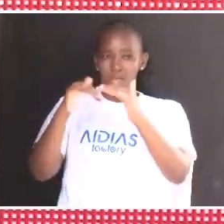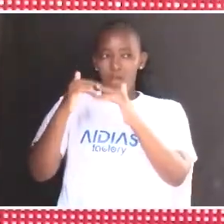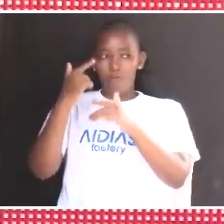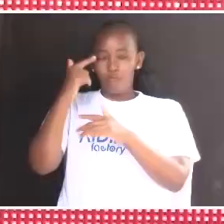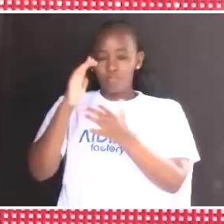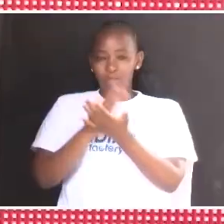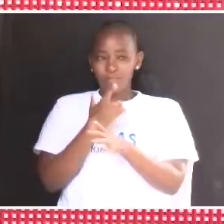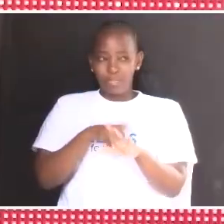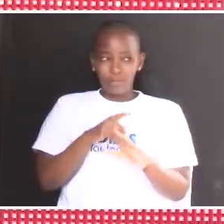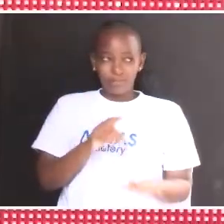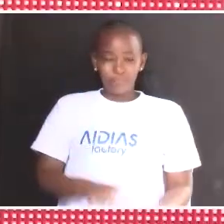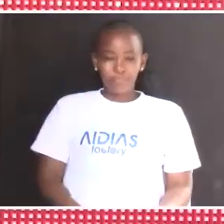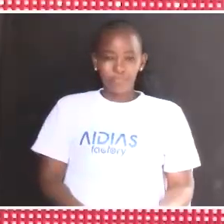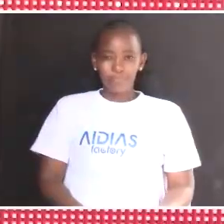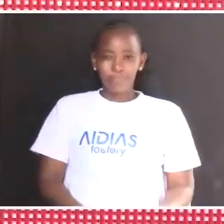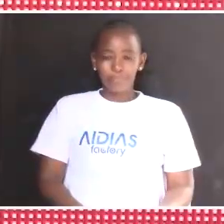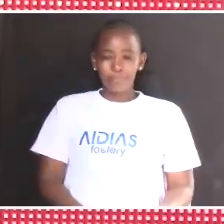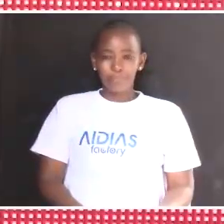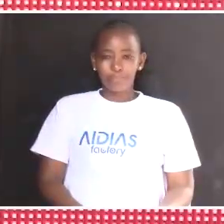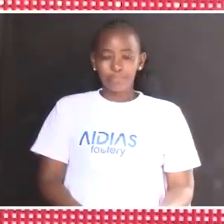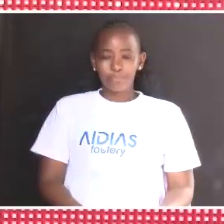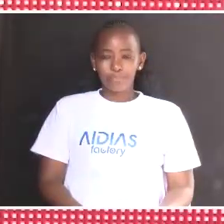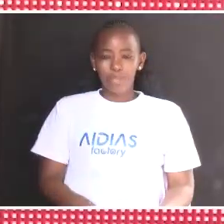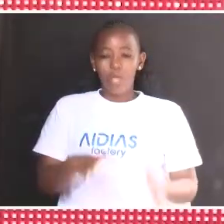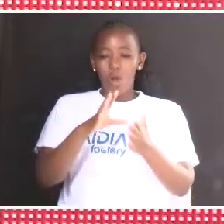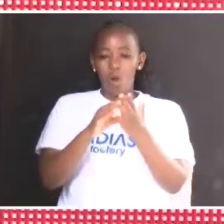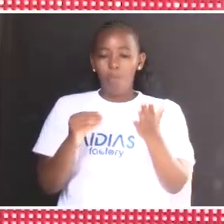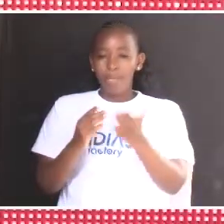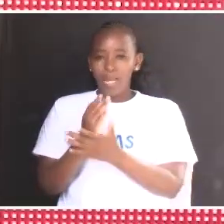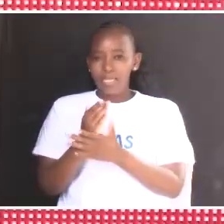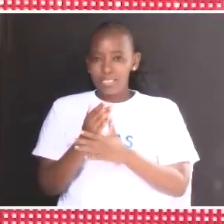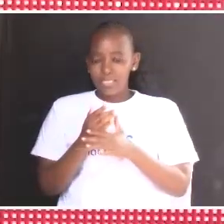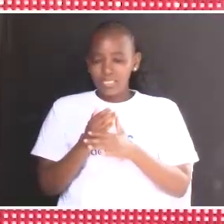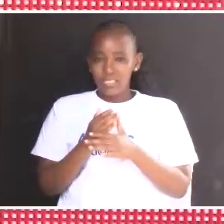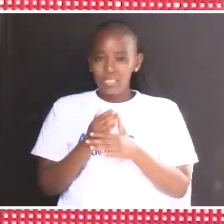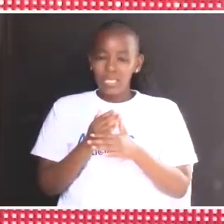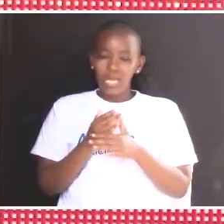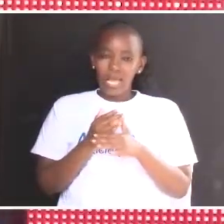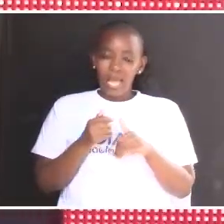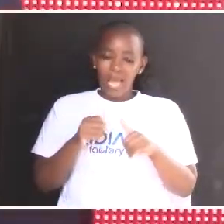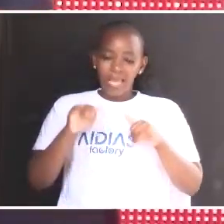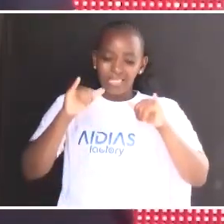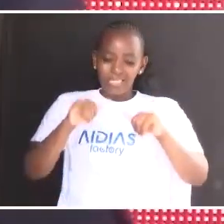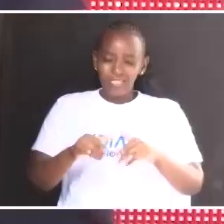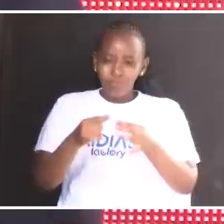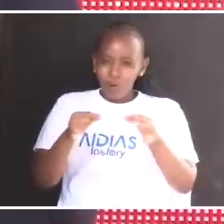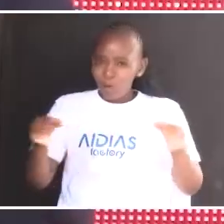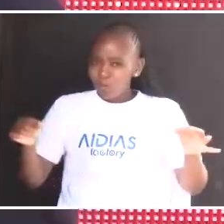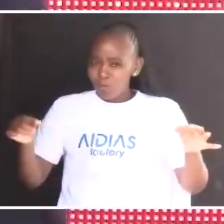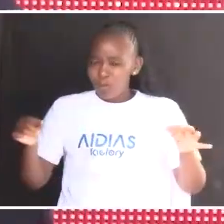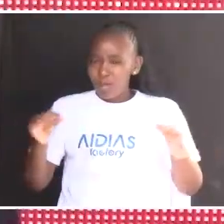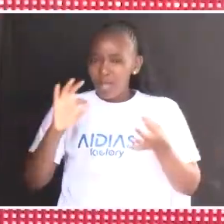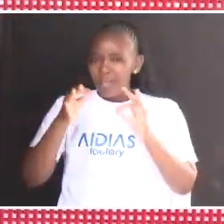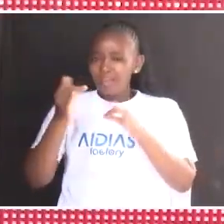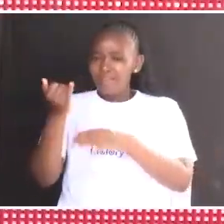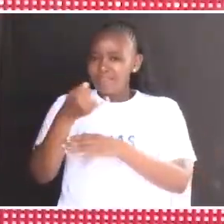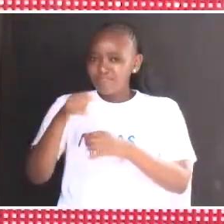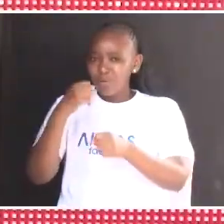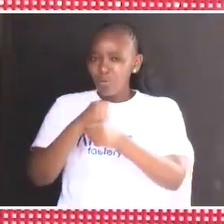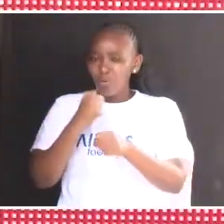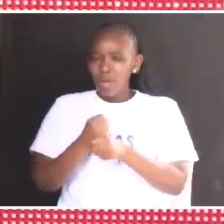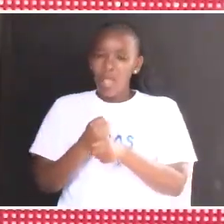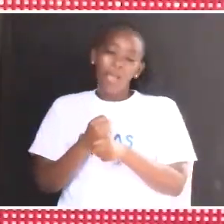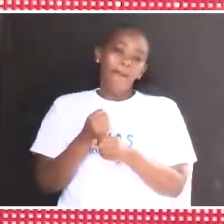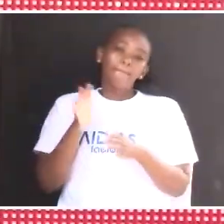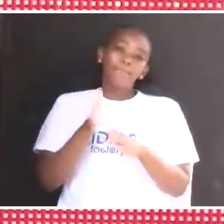period. So the copyright duration under the Copyright Act, if it is artistic work, if it